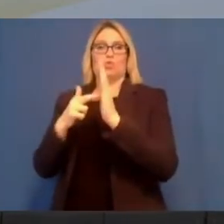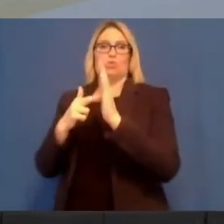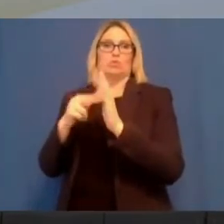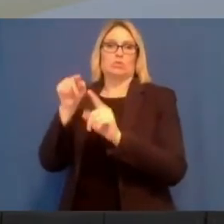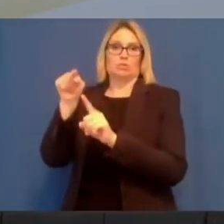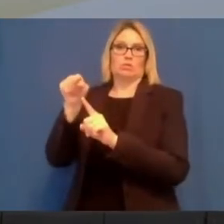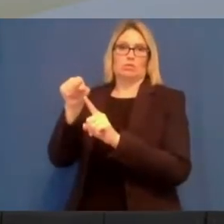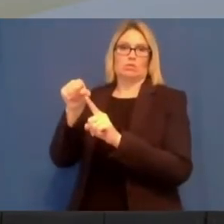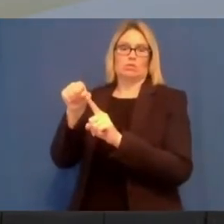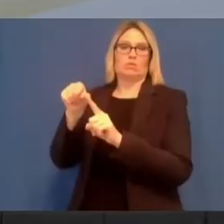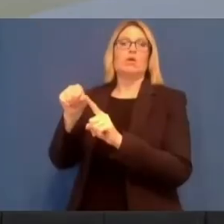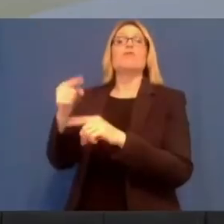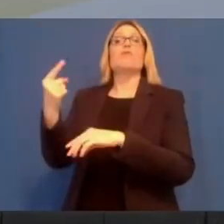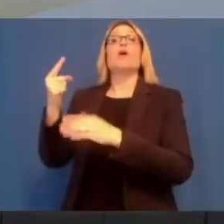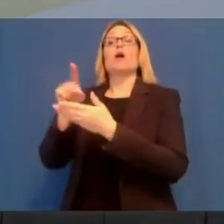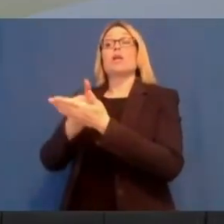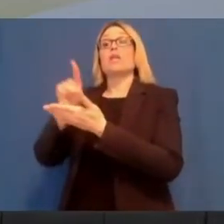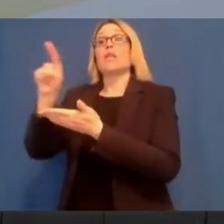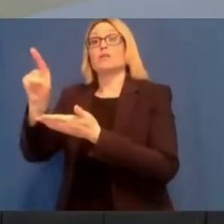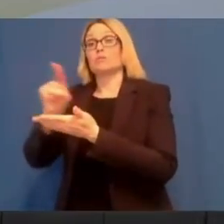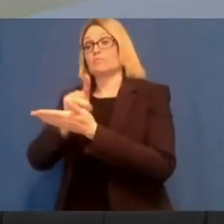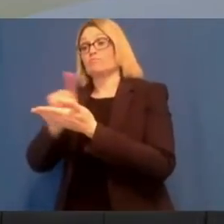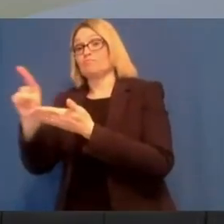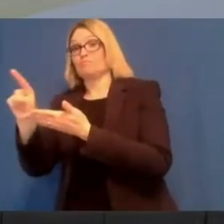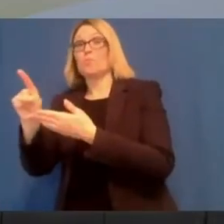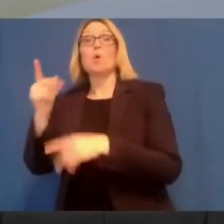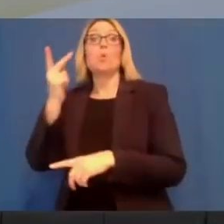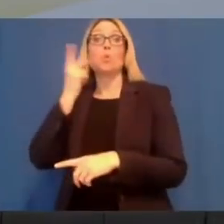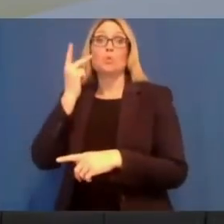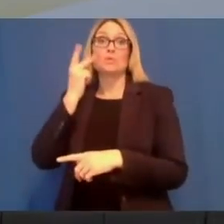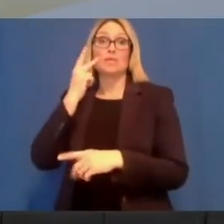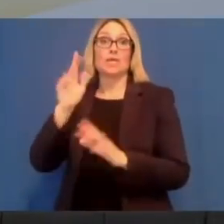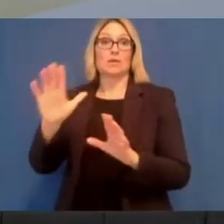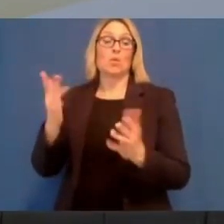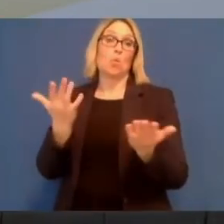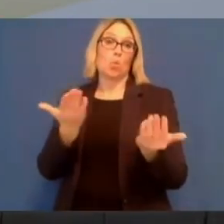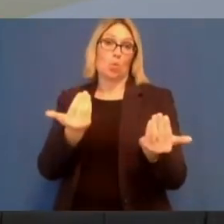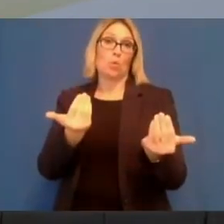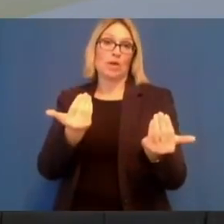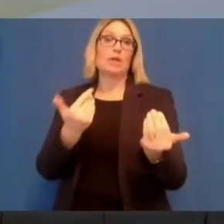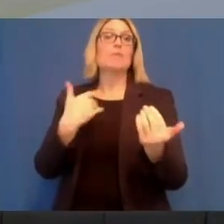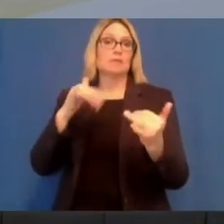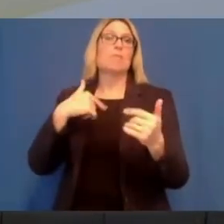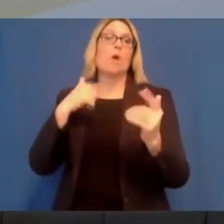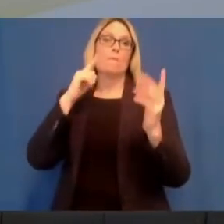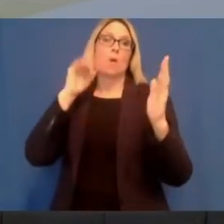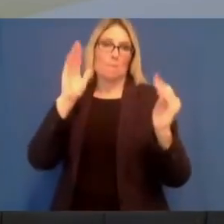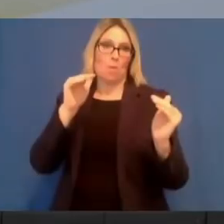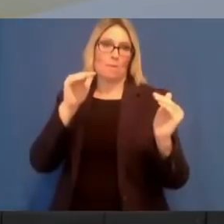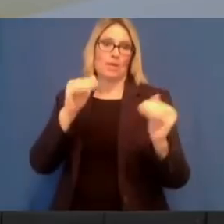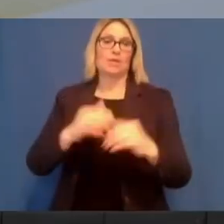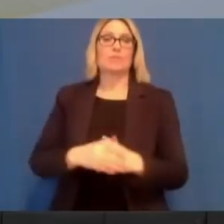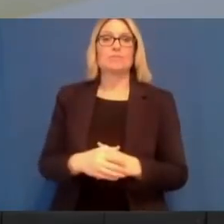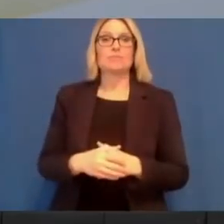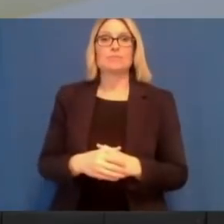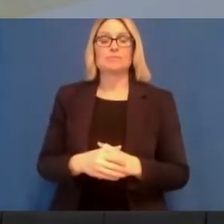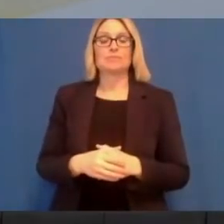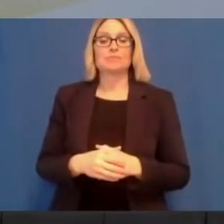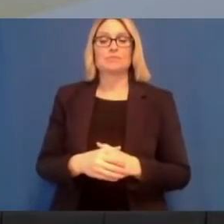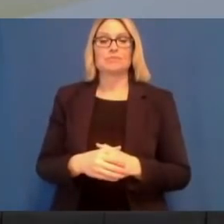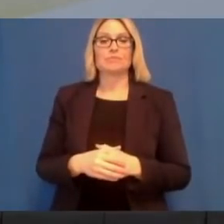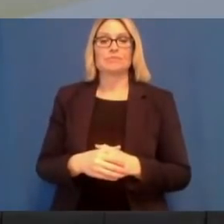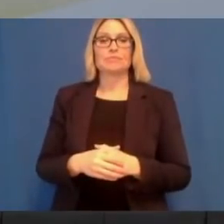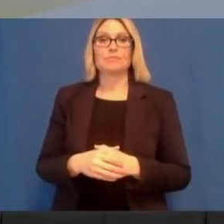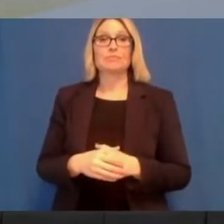over the following week. And so that is what I'm hopeful for. And it's not to say we will not get more